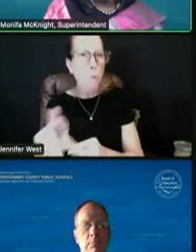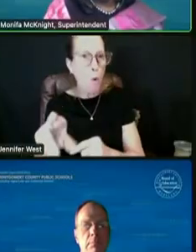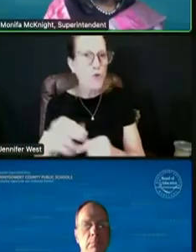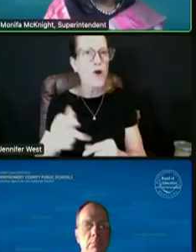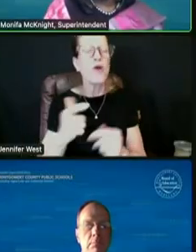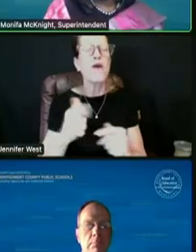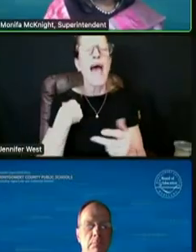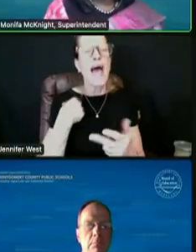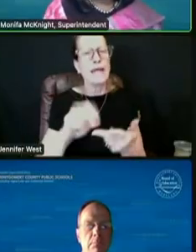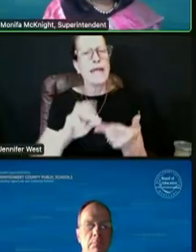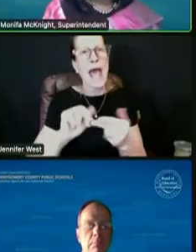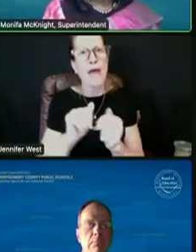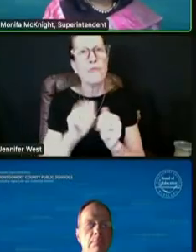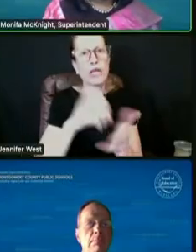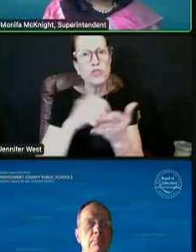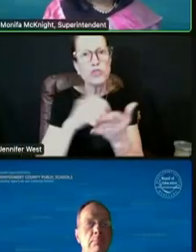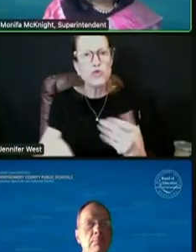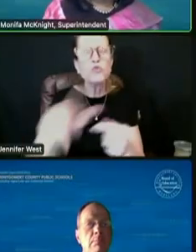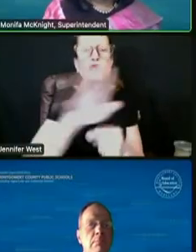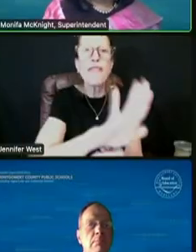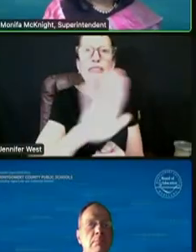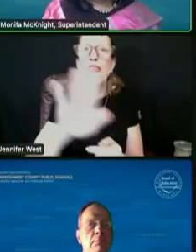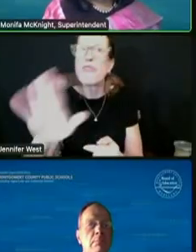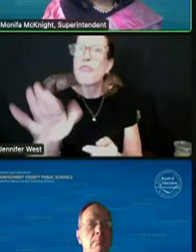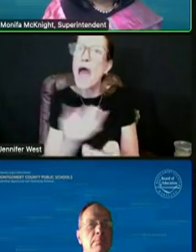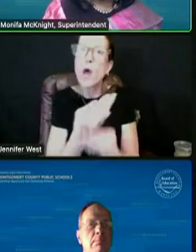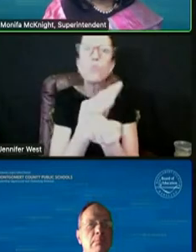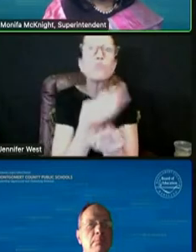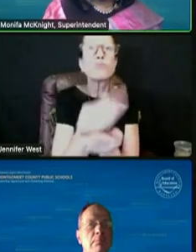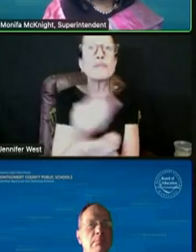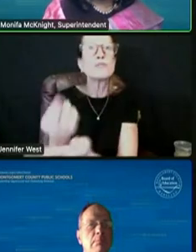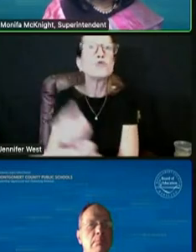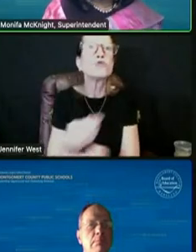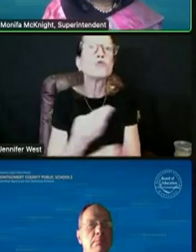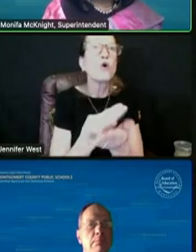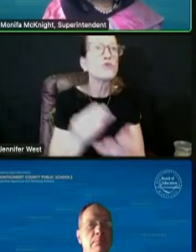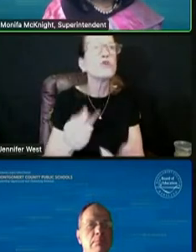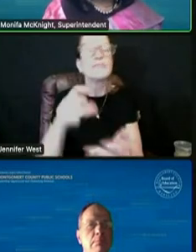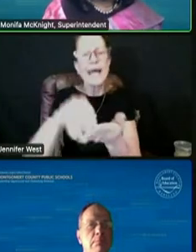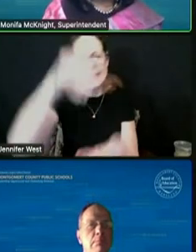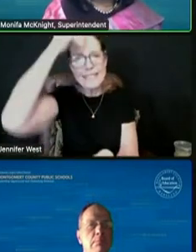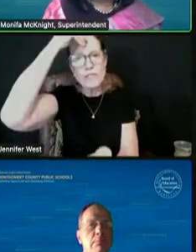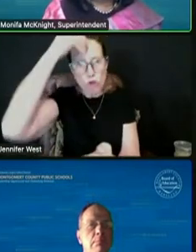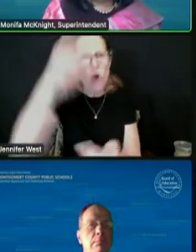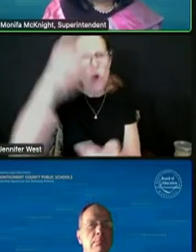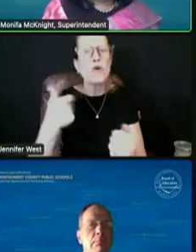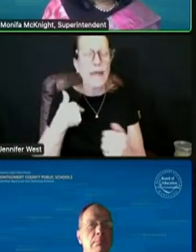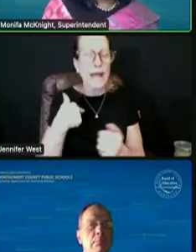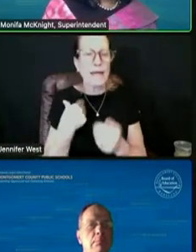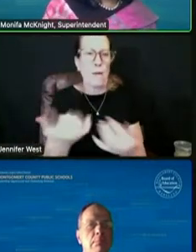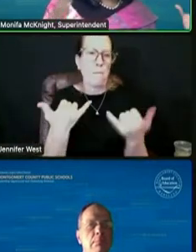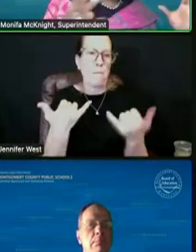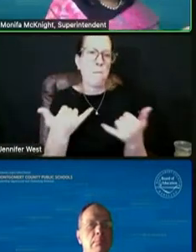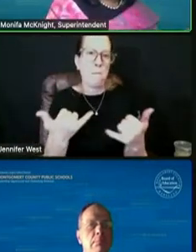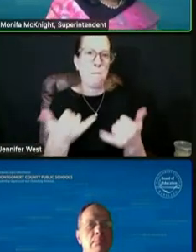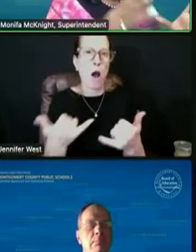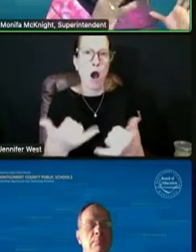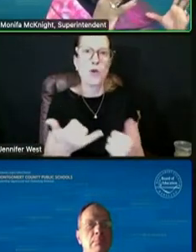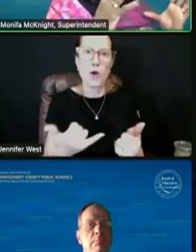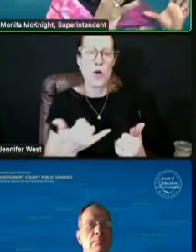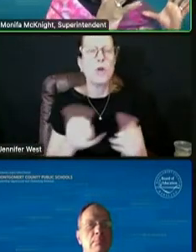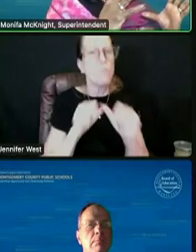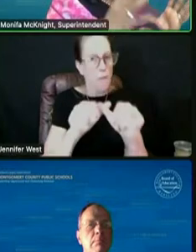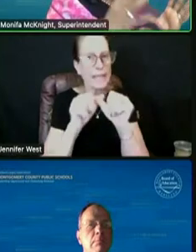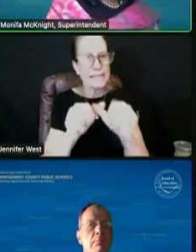students who need to learn in modern and well-maintained spaces. So that's what our capital budget is all about. Think about that brick and